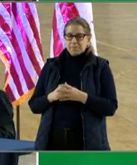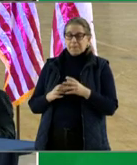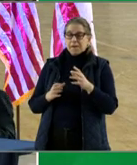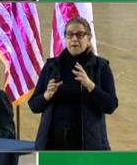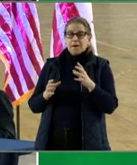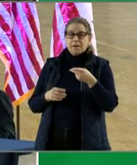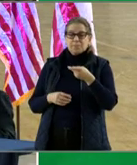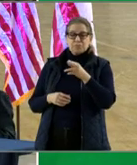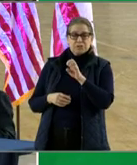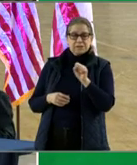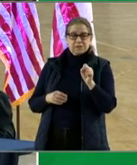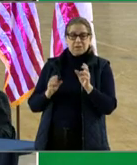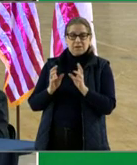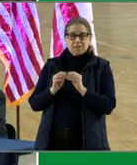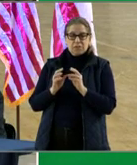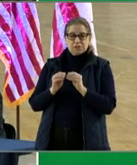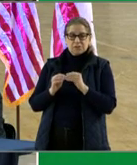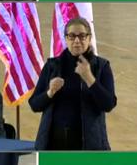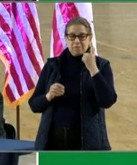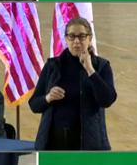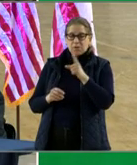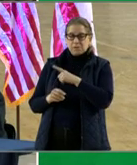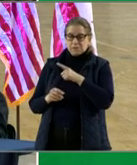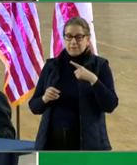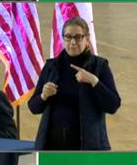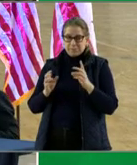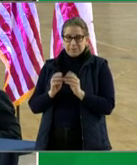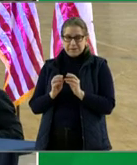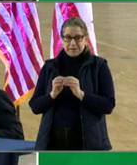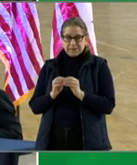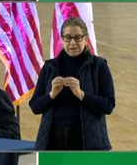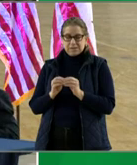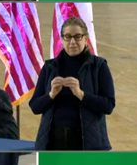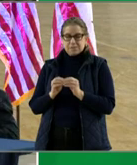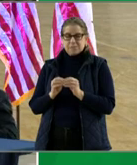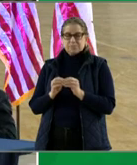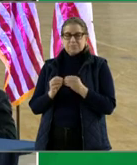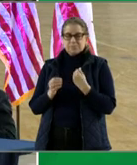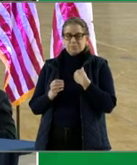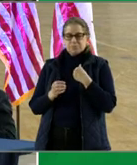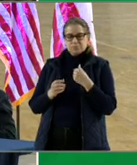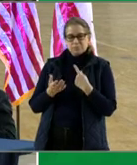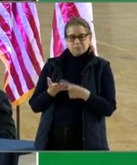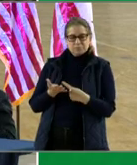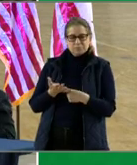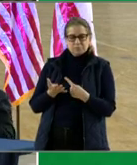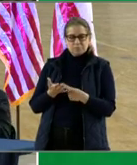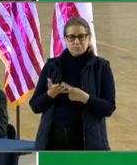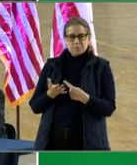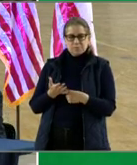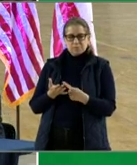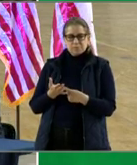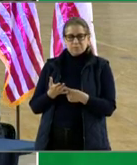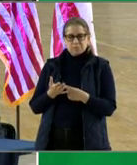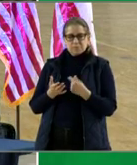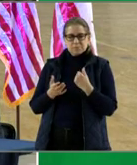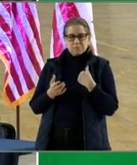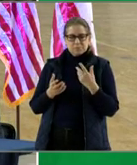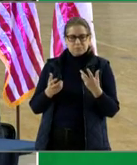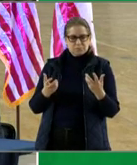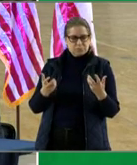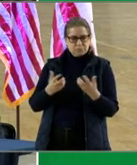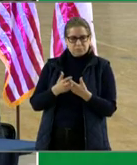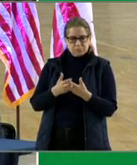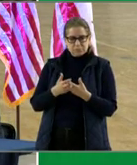have before a legislative meeting is the press conference we're talking about, and we're looking to do it jointly so that the typical